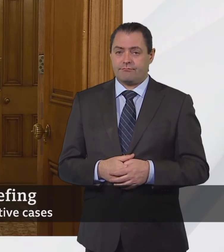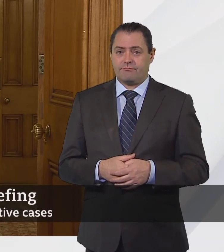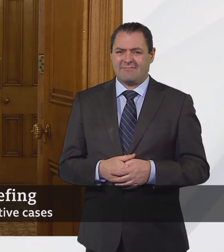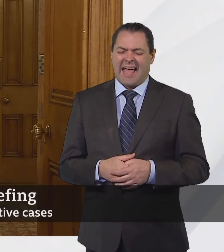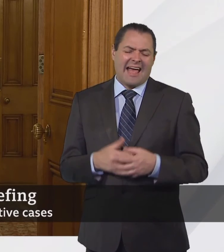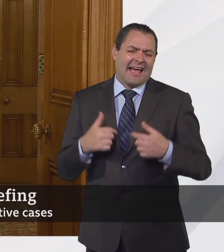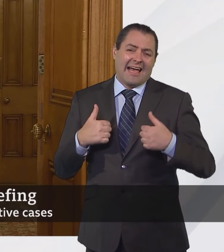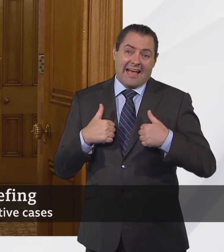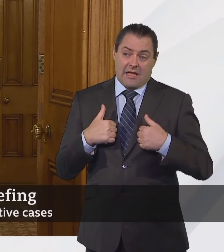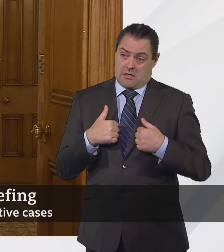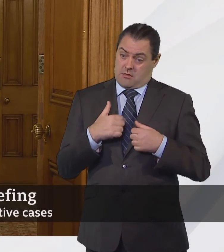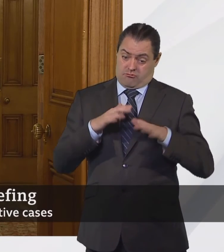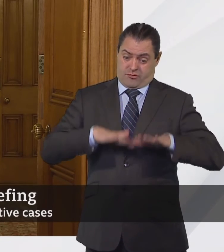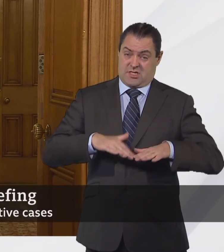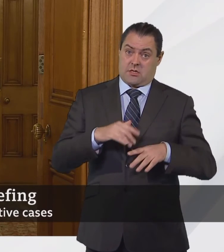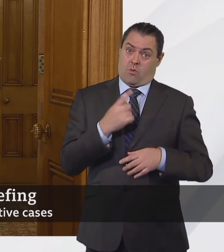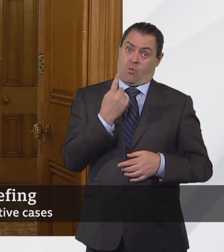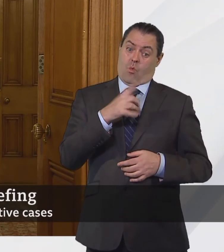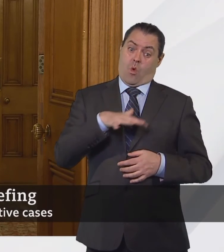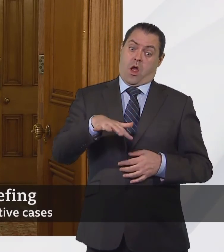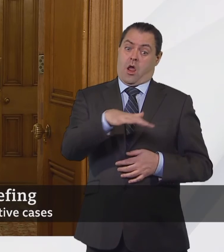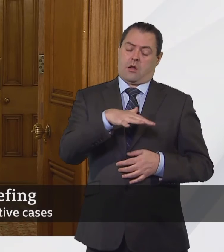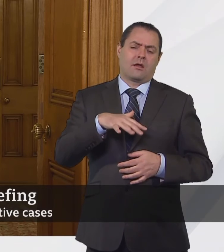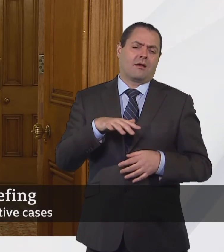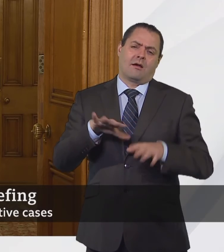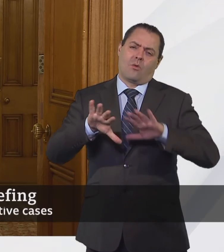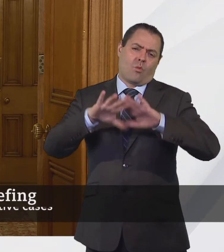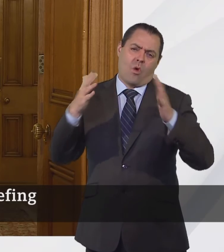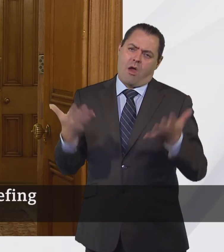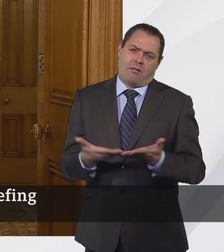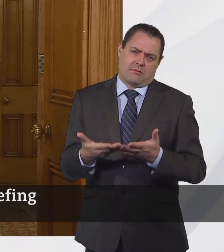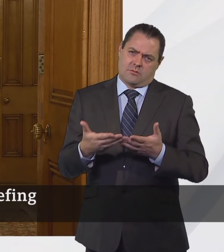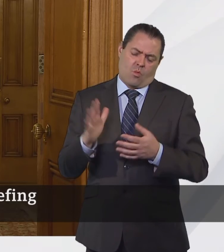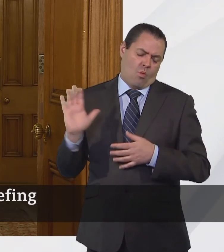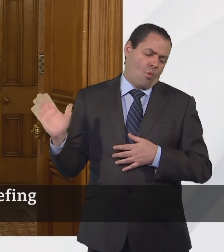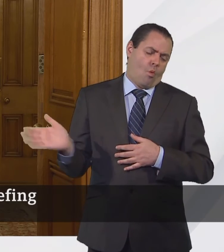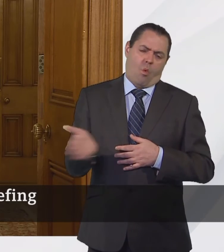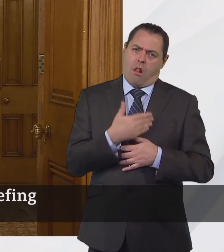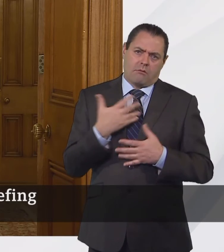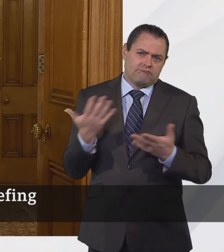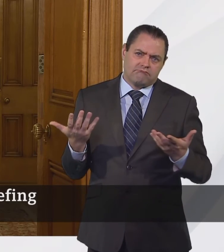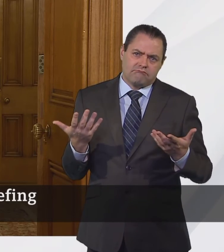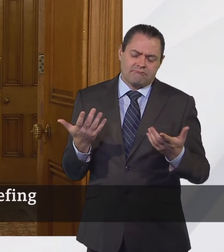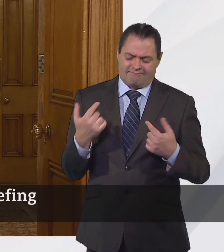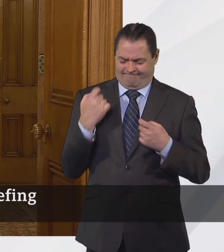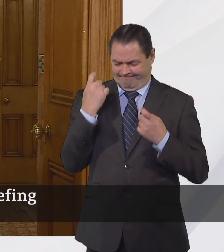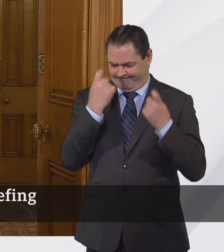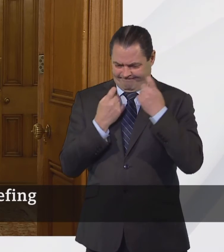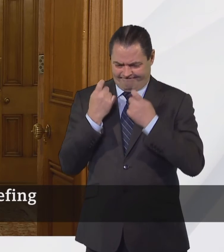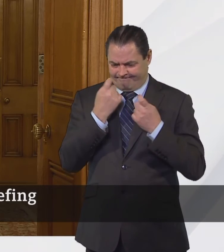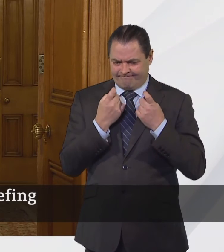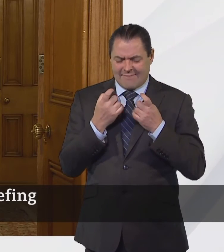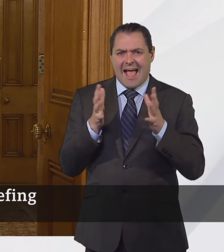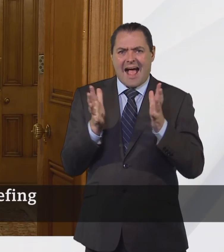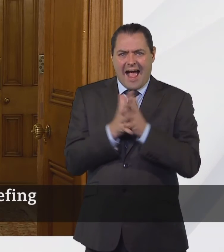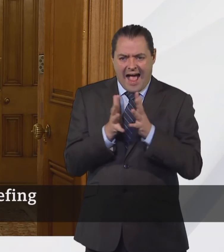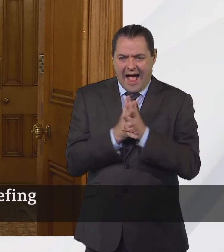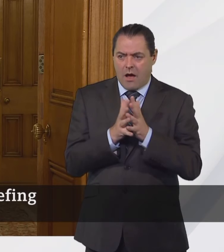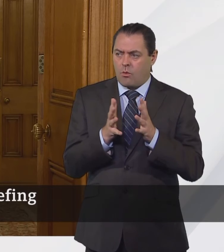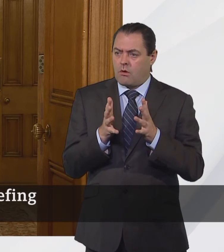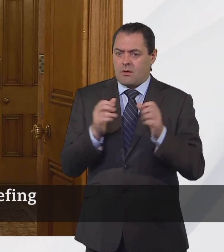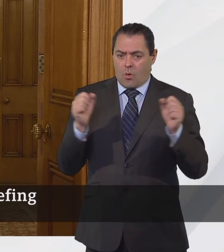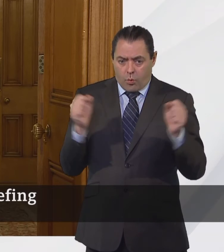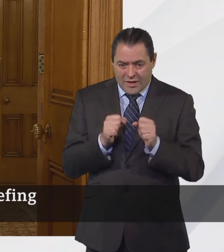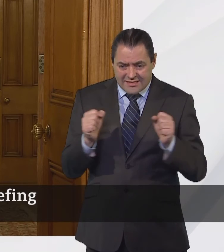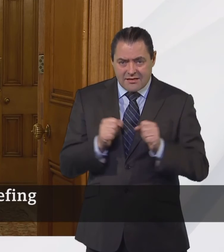grappling with the same question of how to keep people safe without retreating into a winter of hibernation.